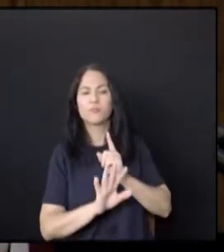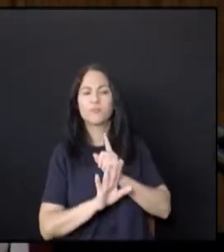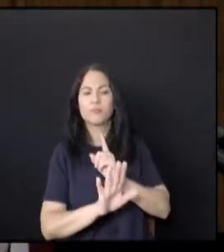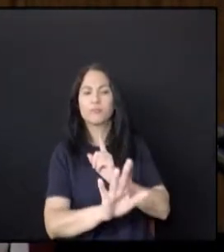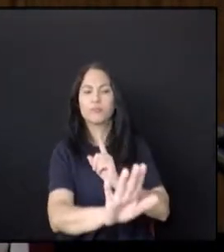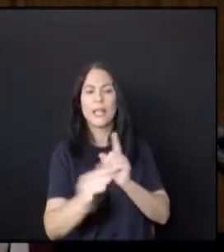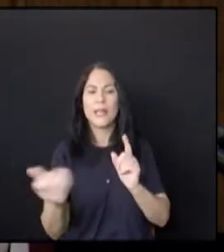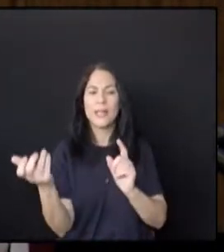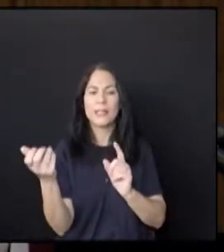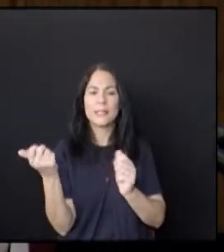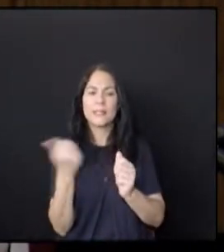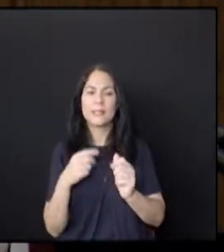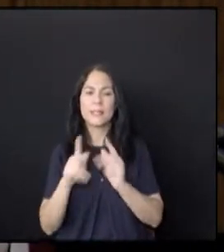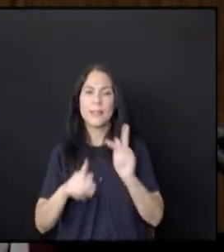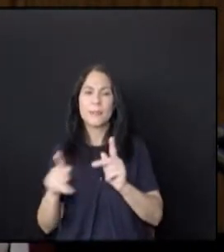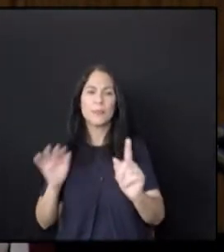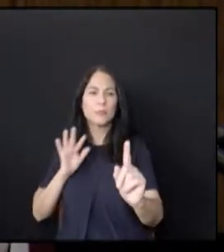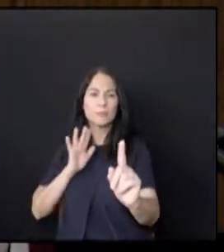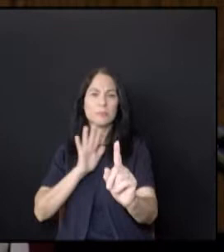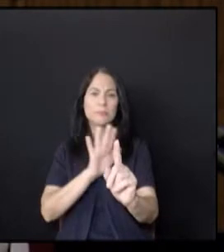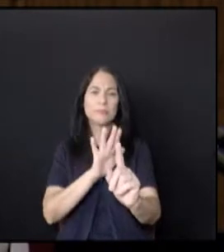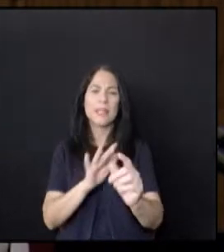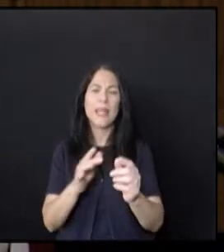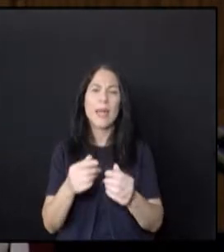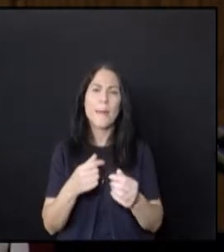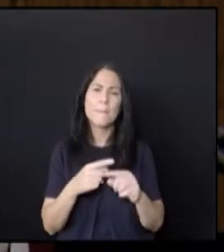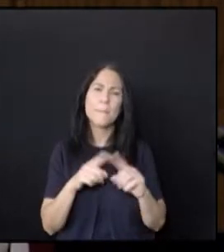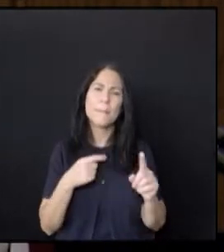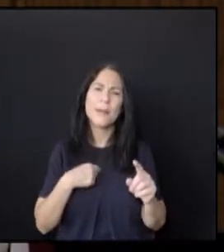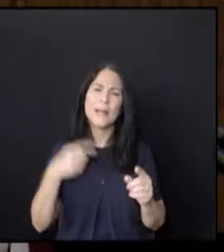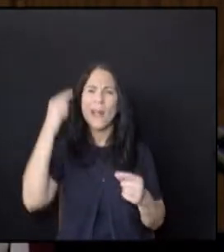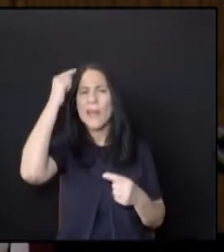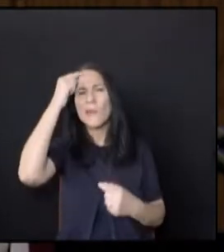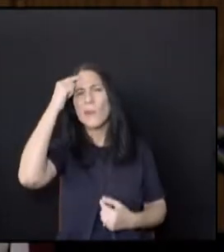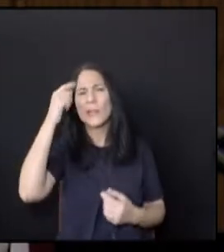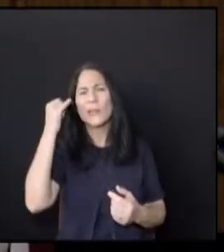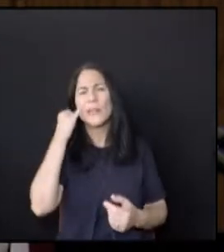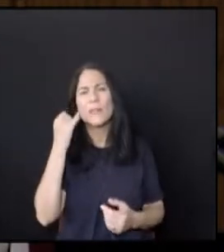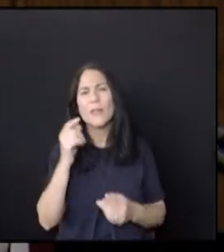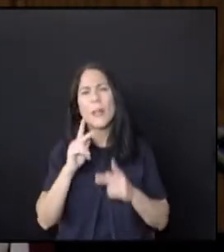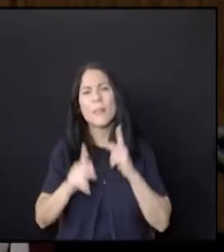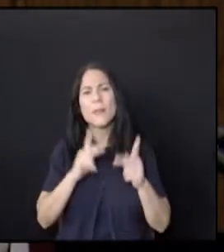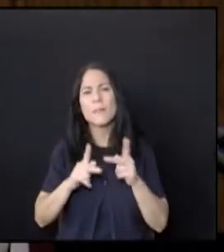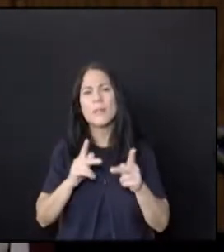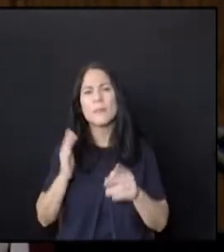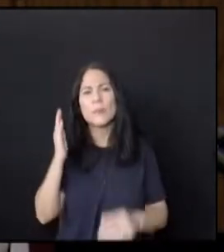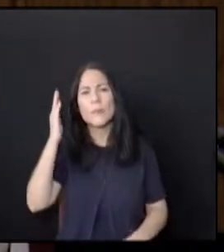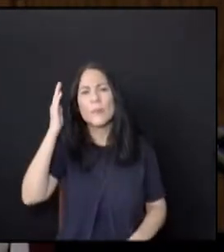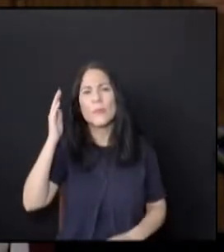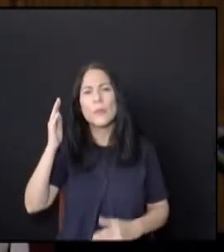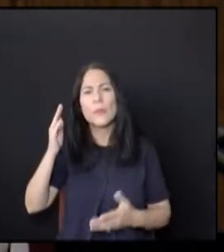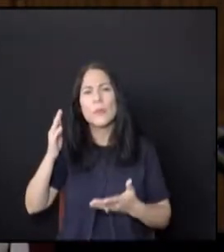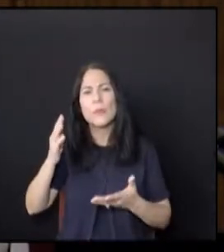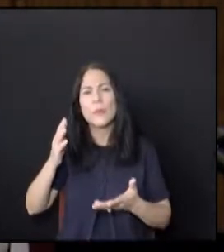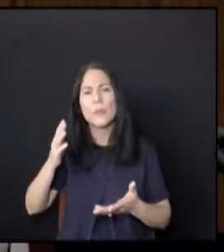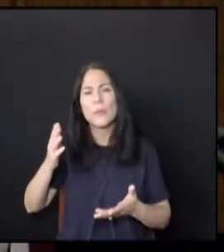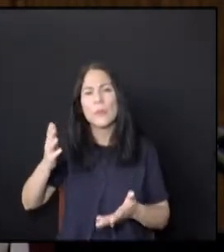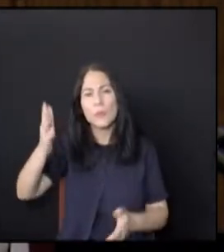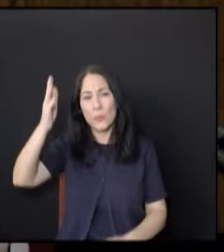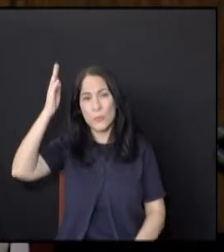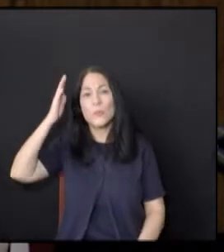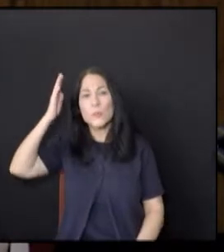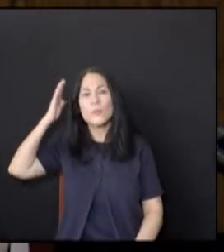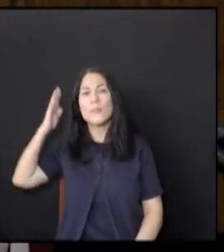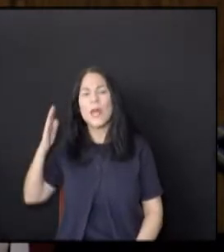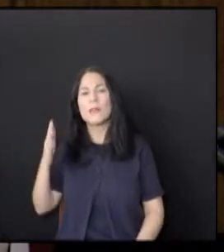I also wonder in the mystery of God, if those who have gone ahead of us in time, if